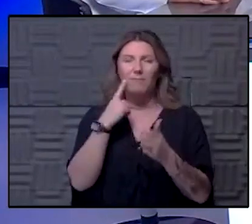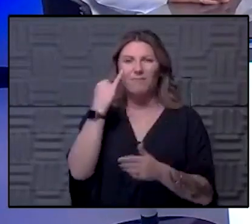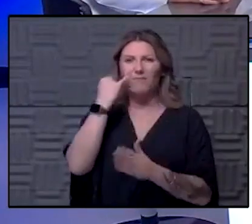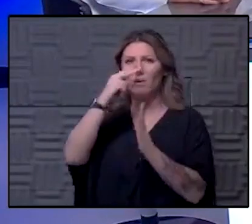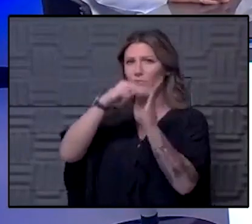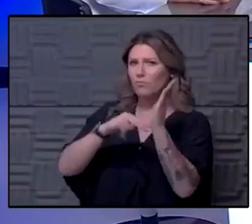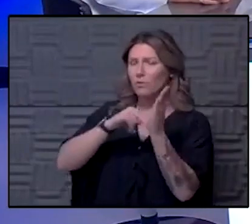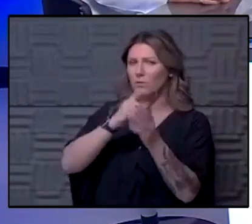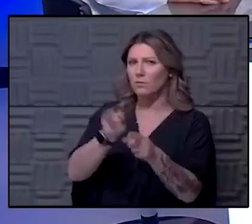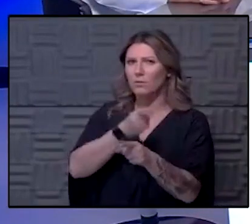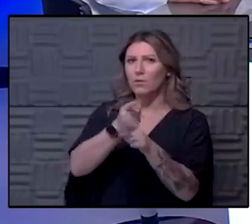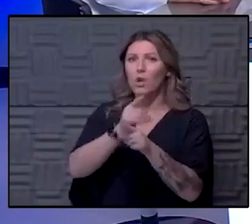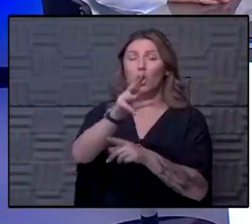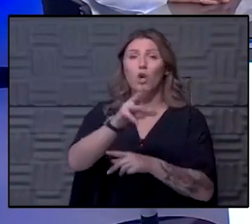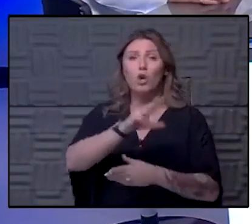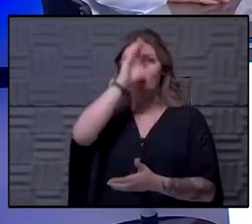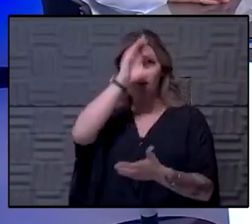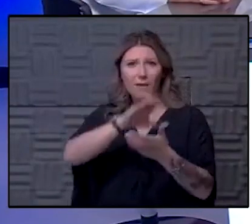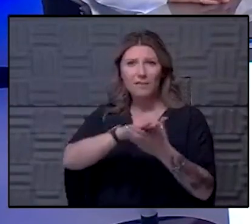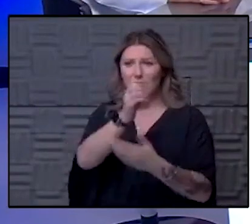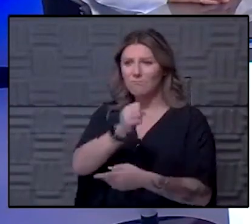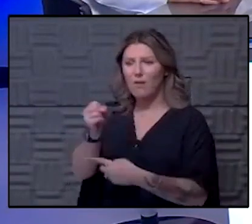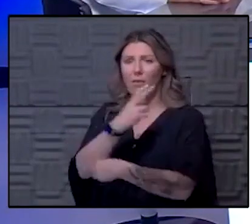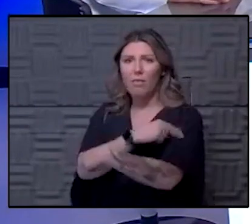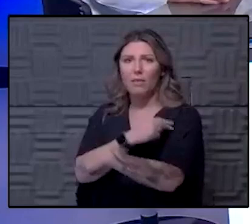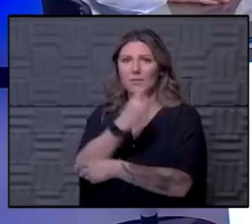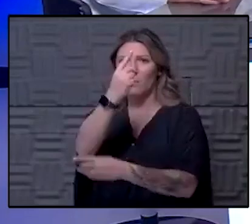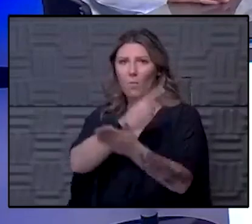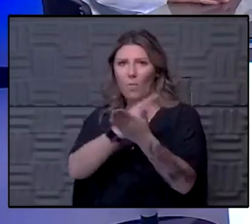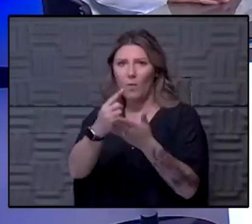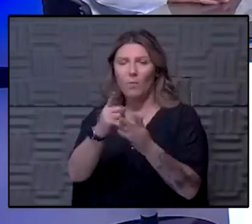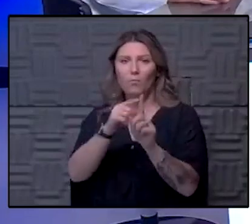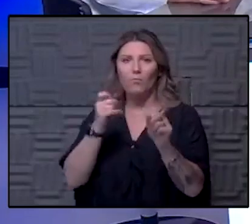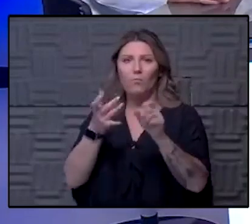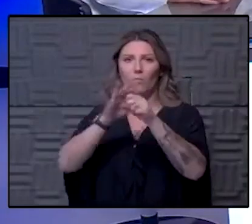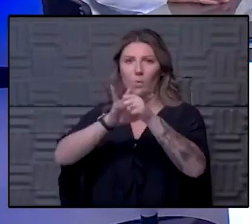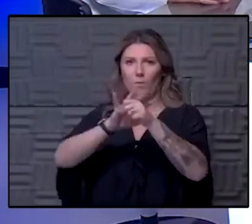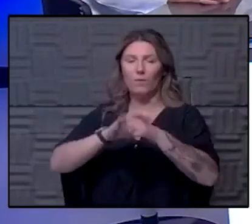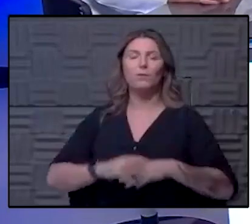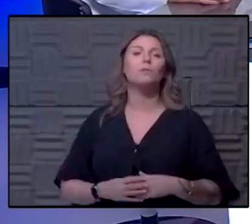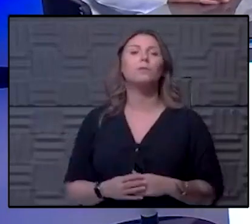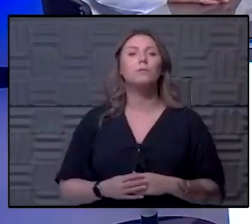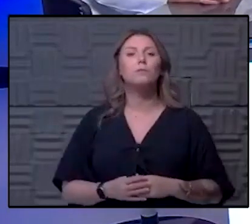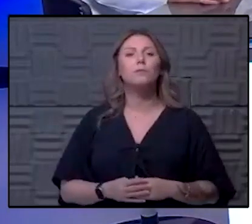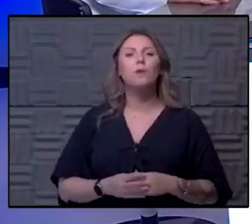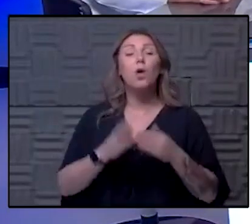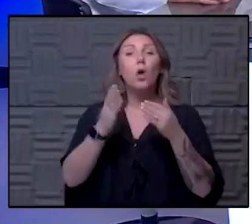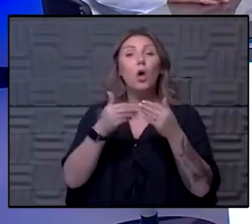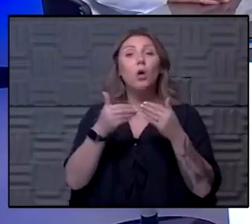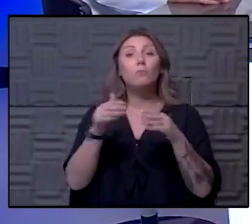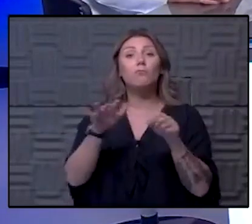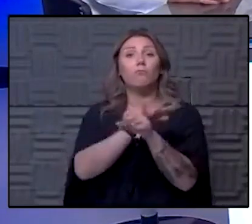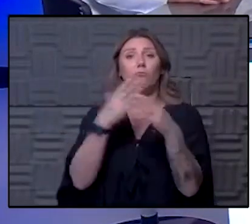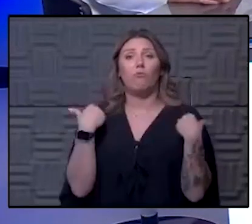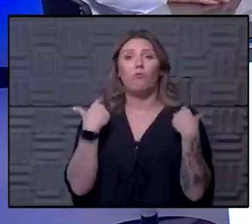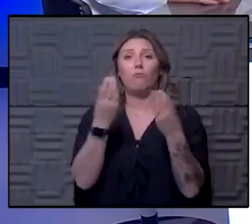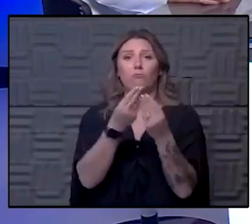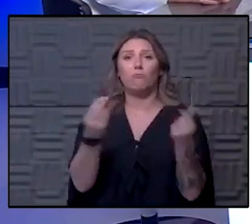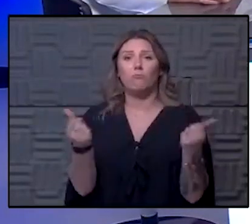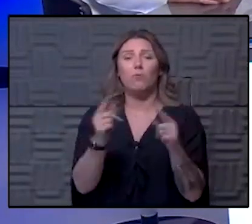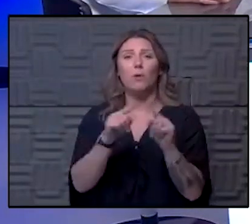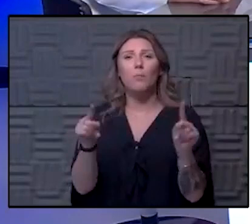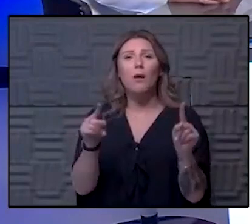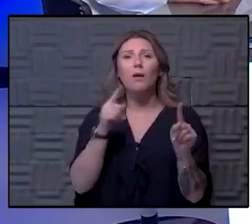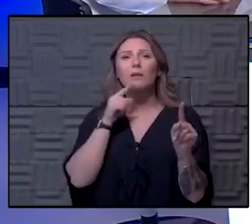her husband was in the hospital for a week from COVID and is almost fully recovered. However, he